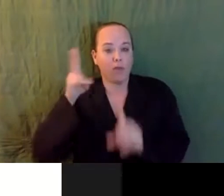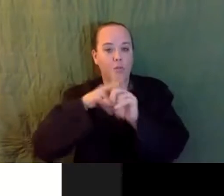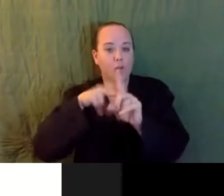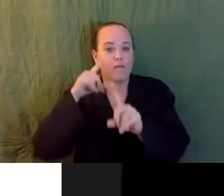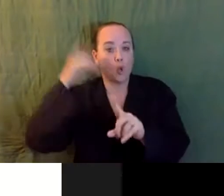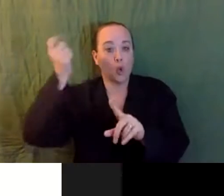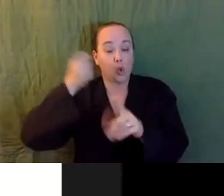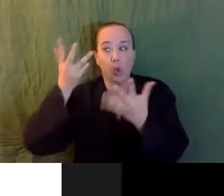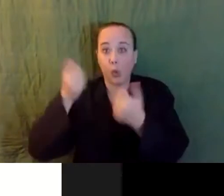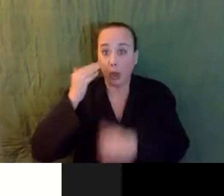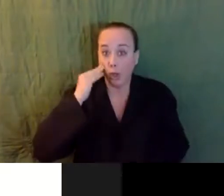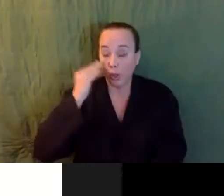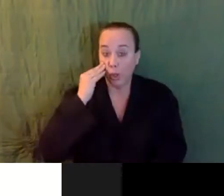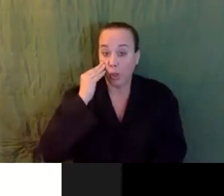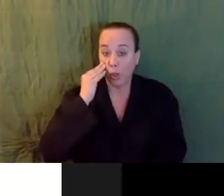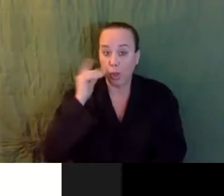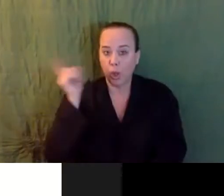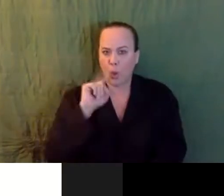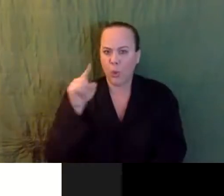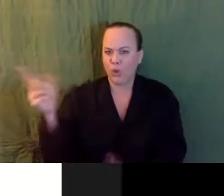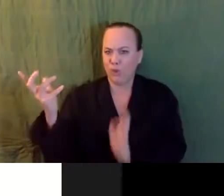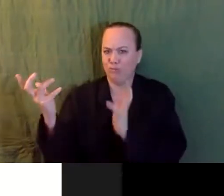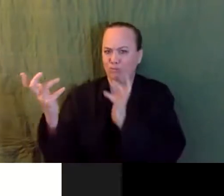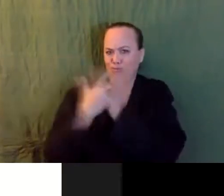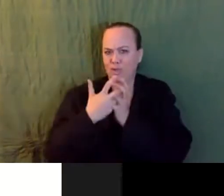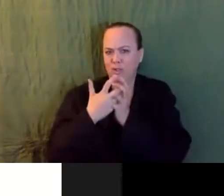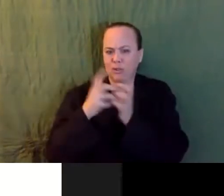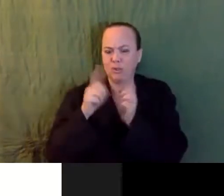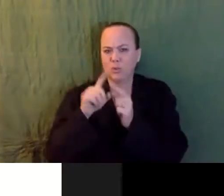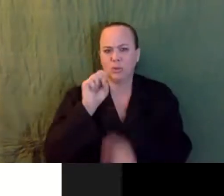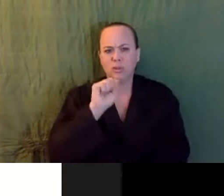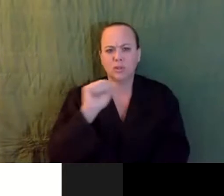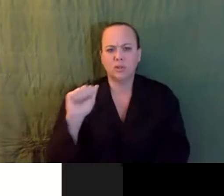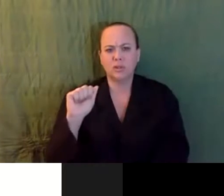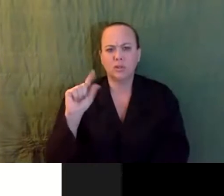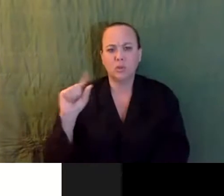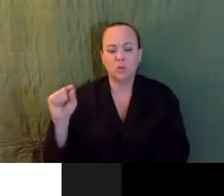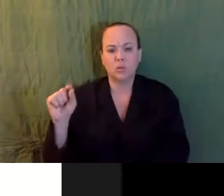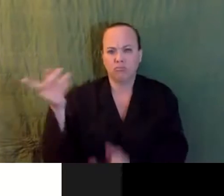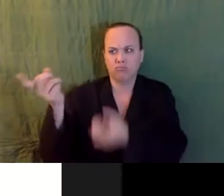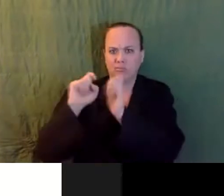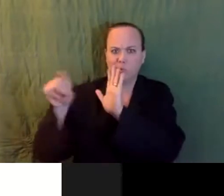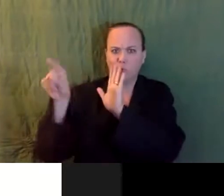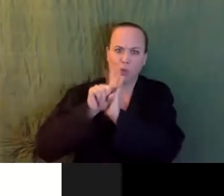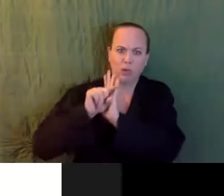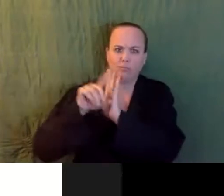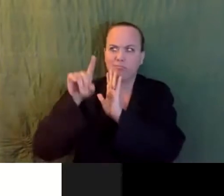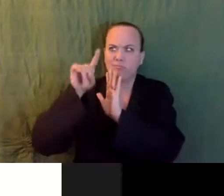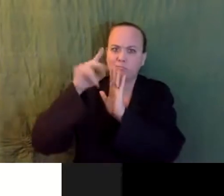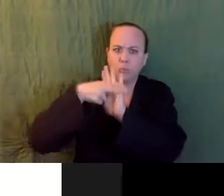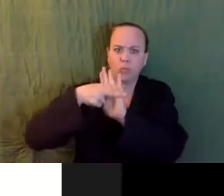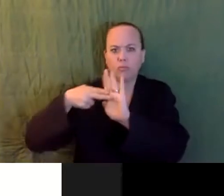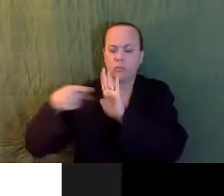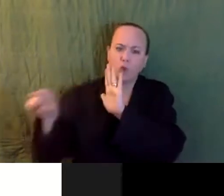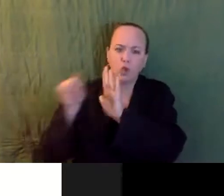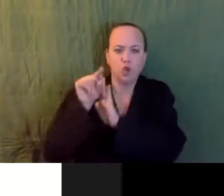want to know, where do you fit into SA 2020? And they graded you on that. Well, for the organizations